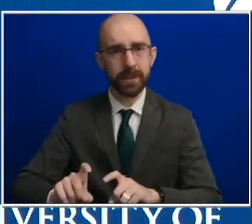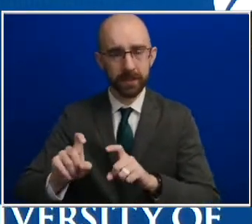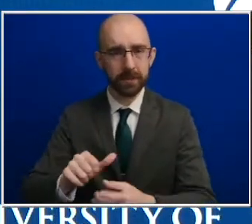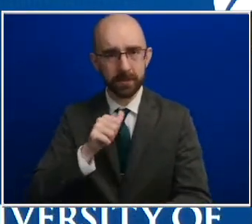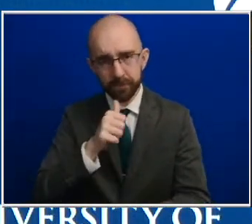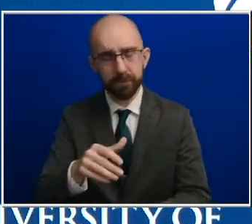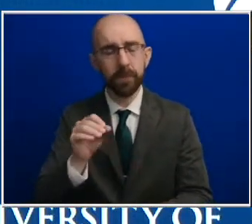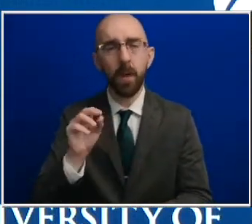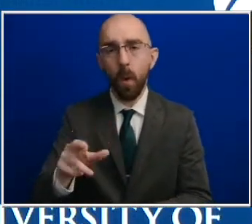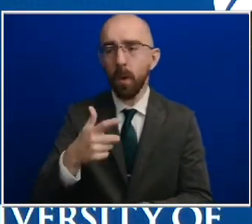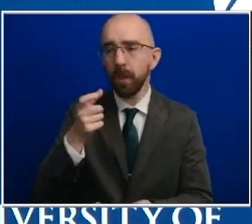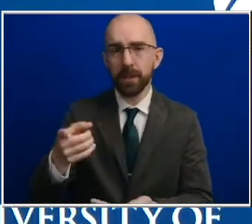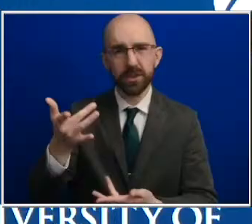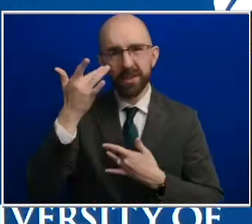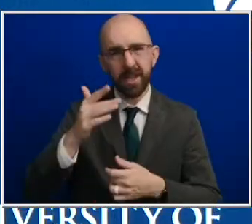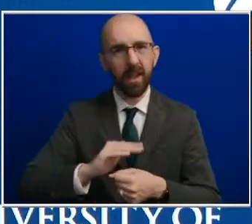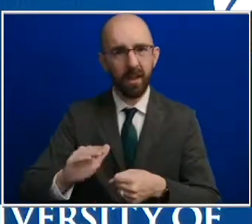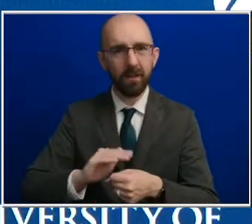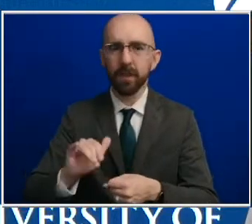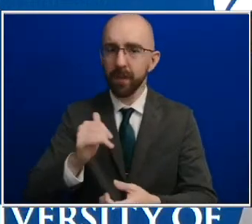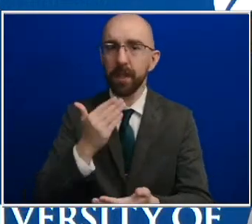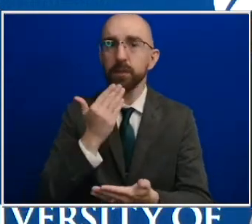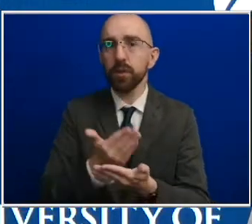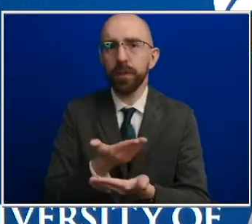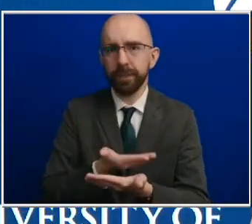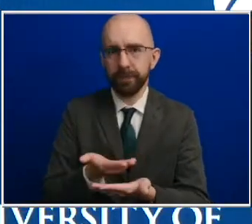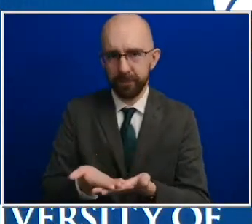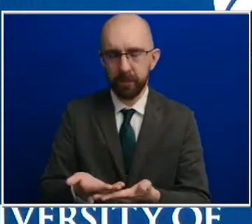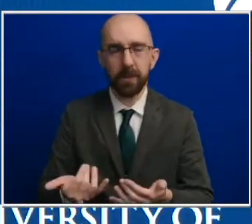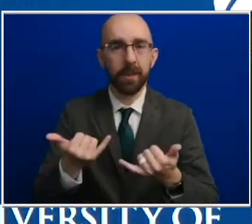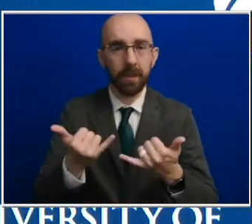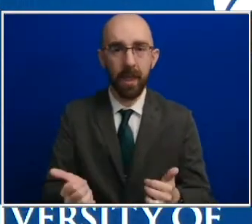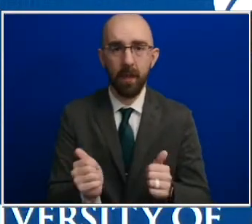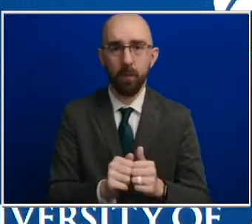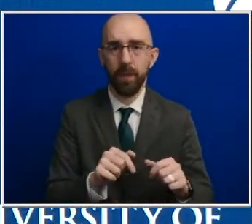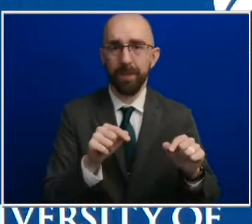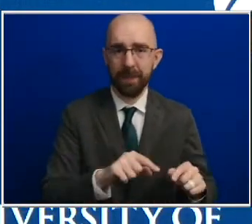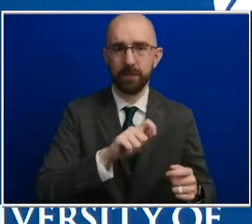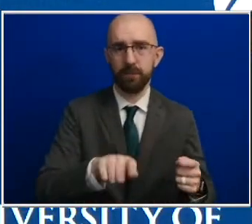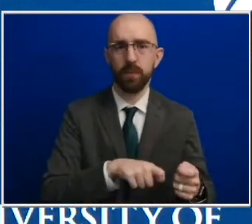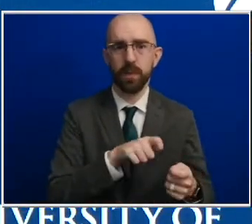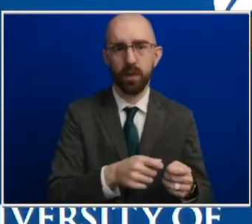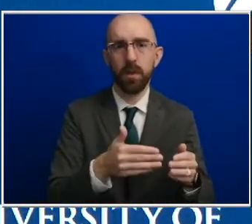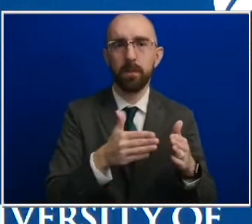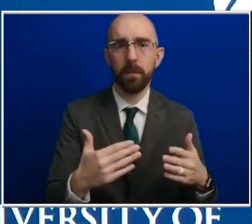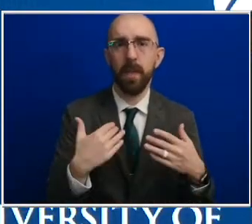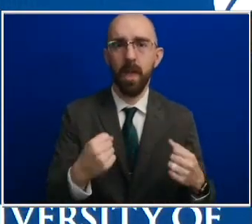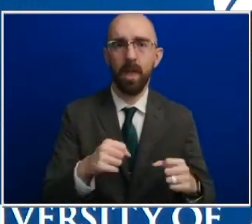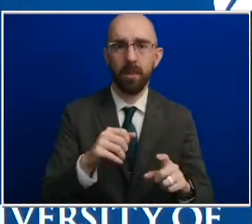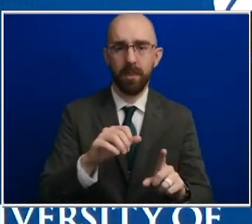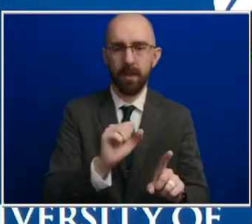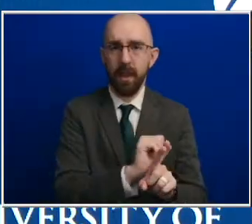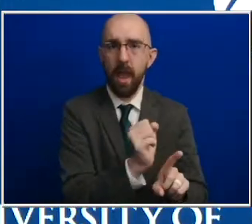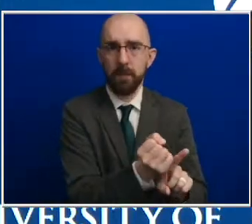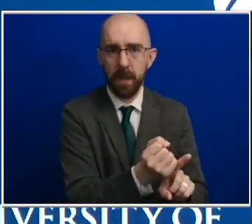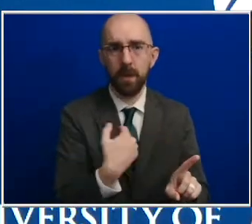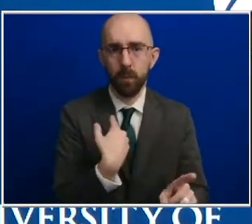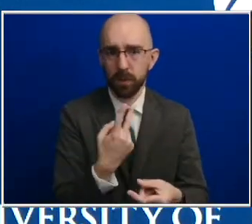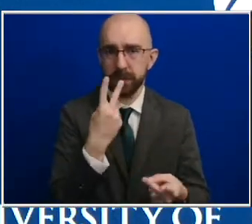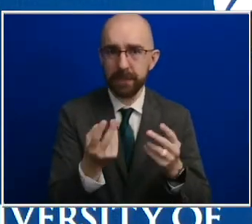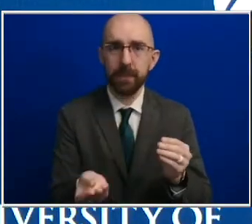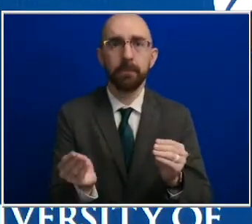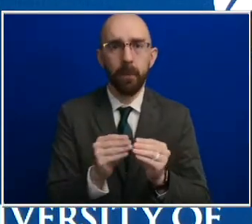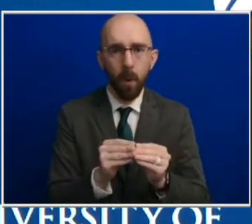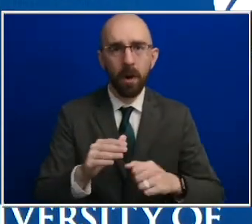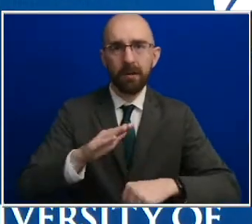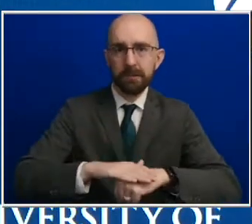they're sick enough. So that is a good thing. Now, in this particular public health climate, we are seeing even greater caveats with